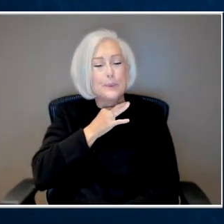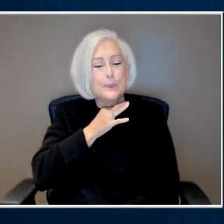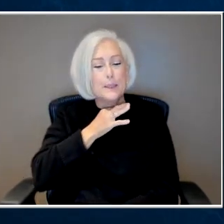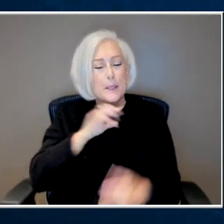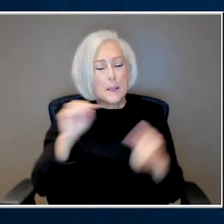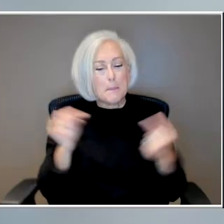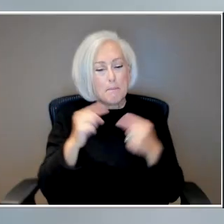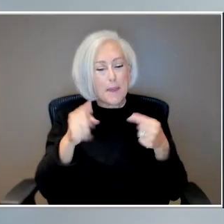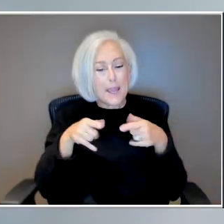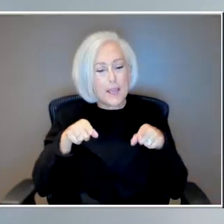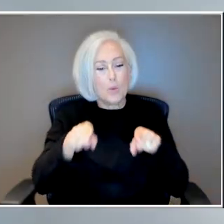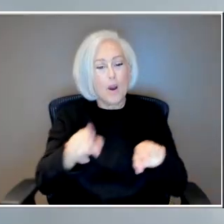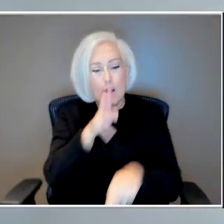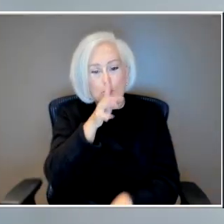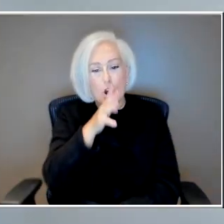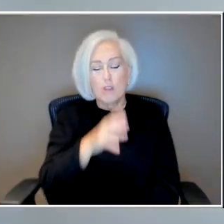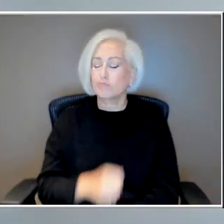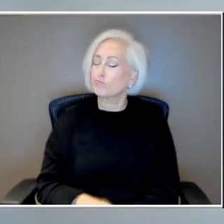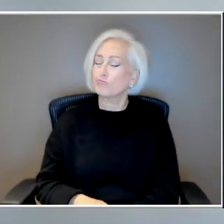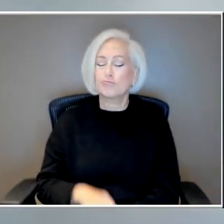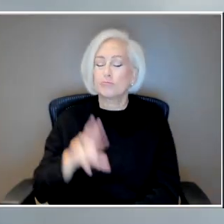more of a struggle.